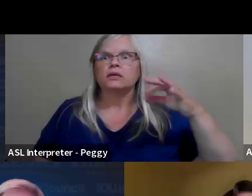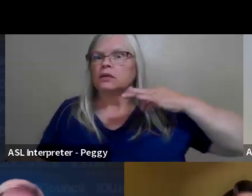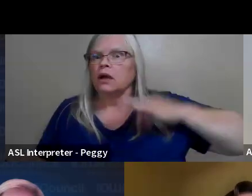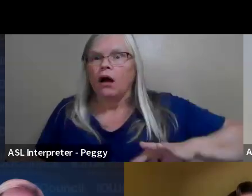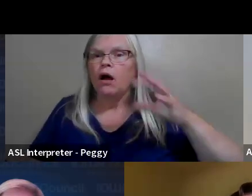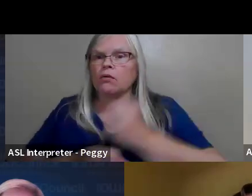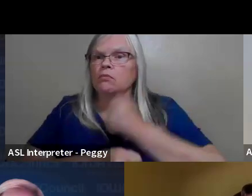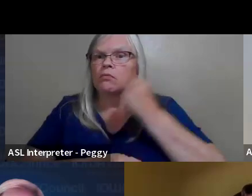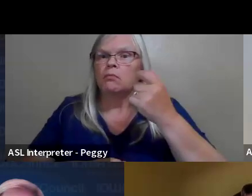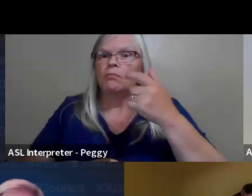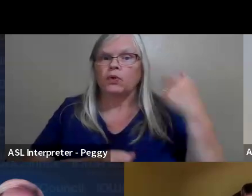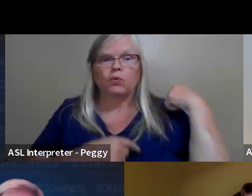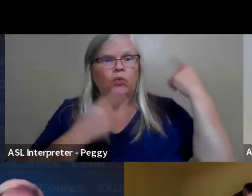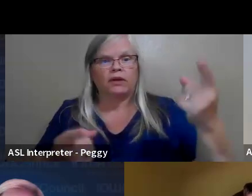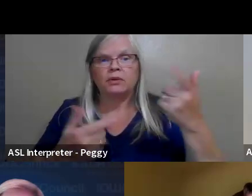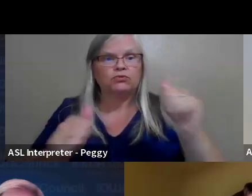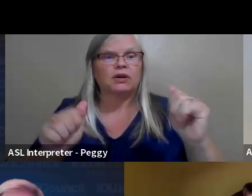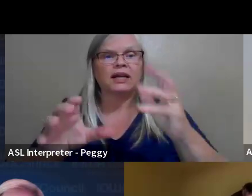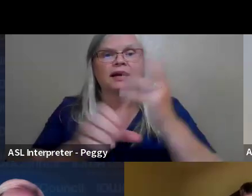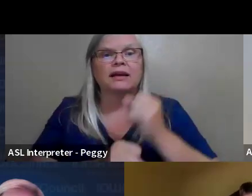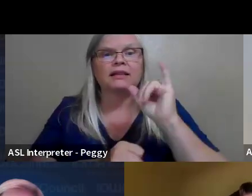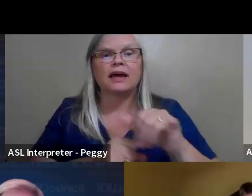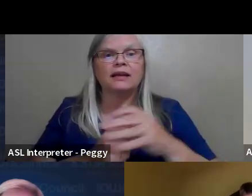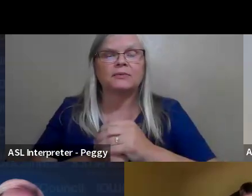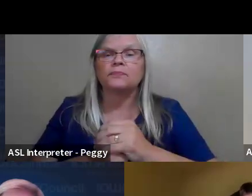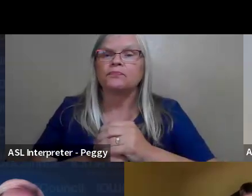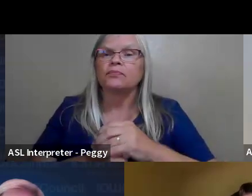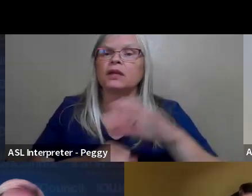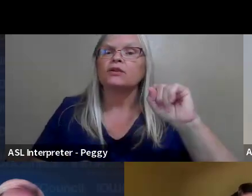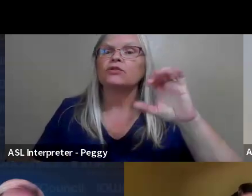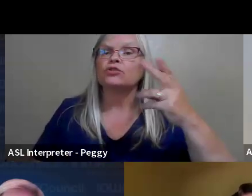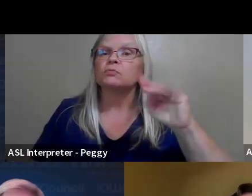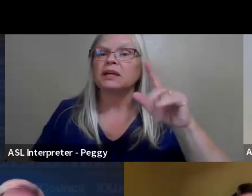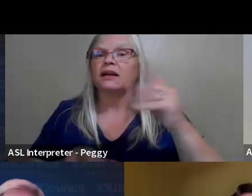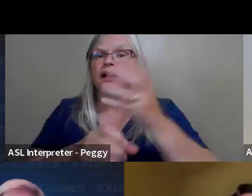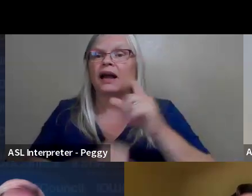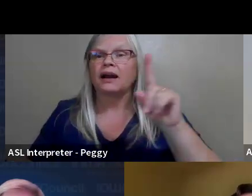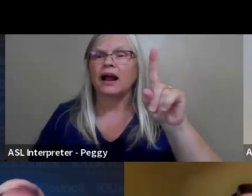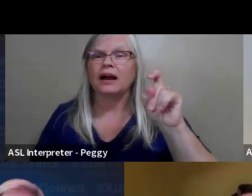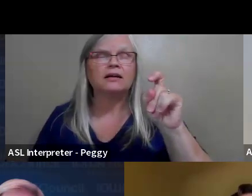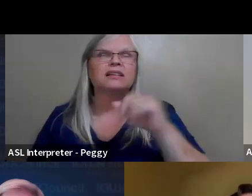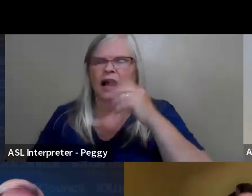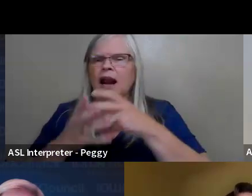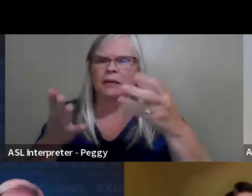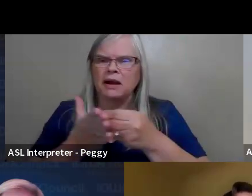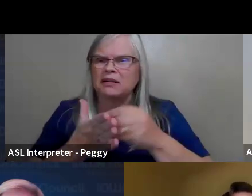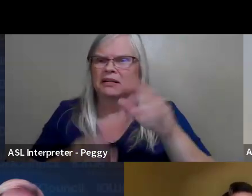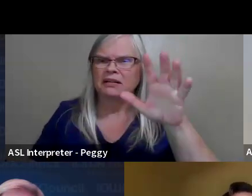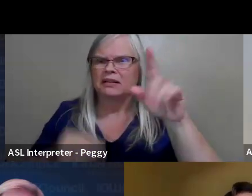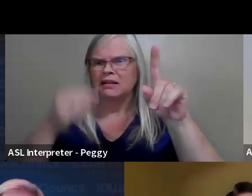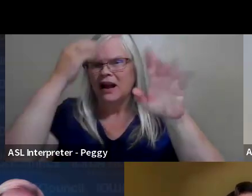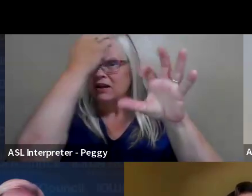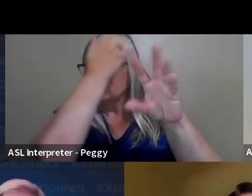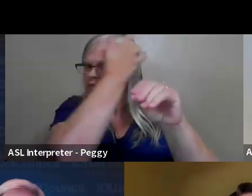since these waivers were created. Senator Schmidt also got in there 150, not a lot of money, but I think it's like $150